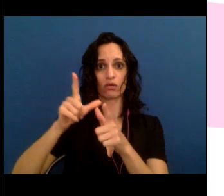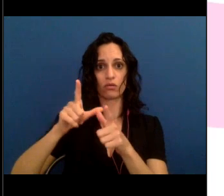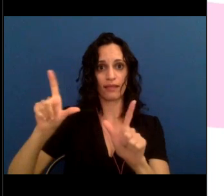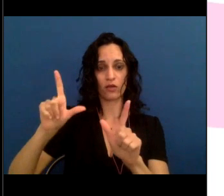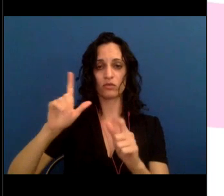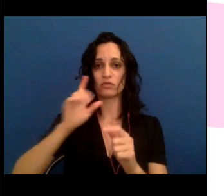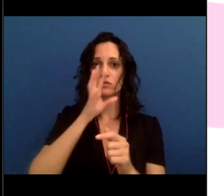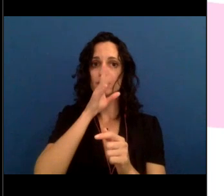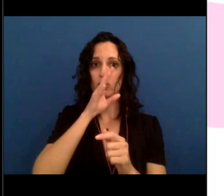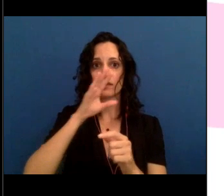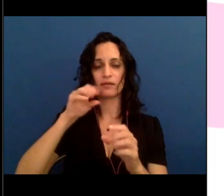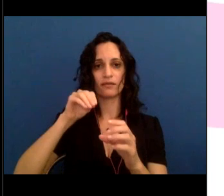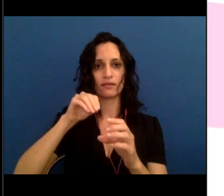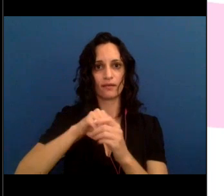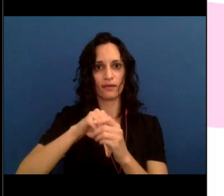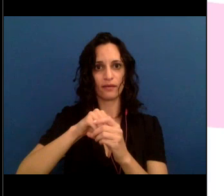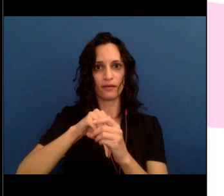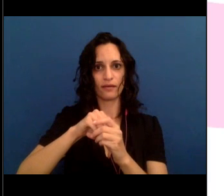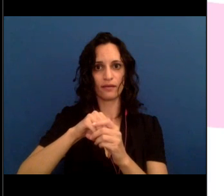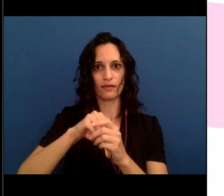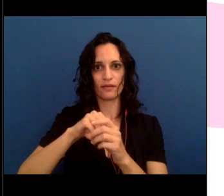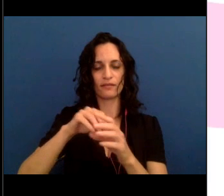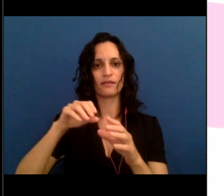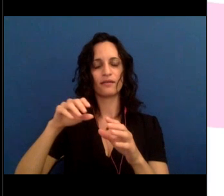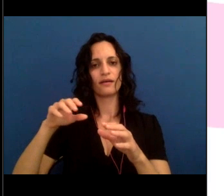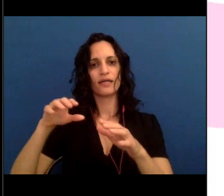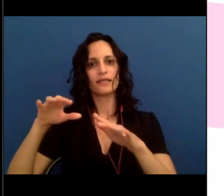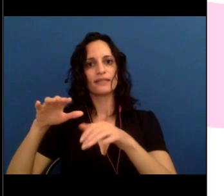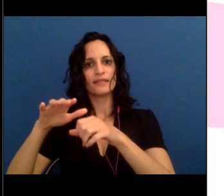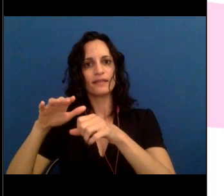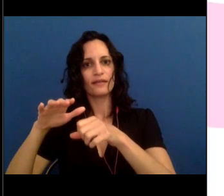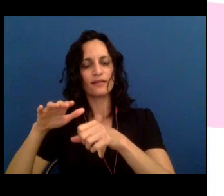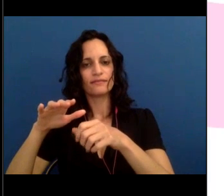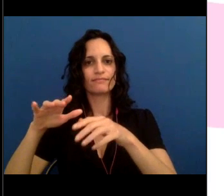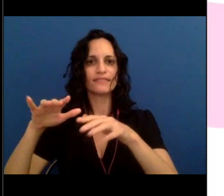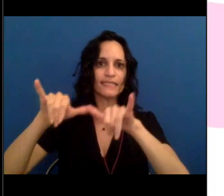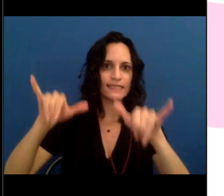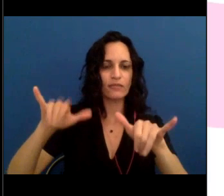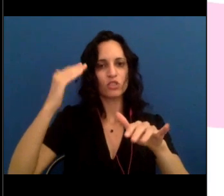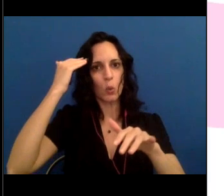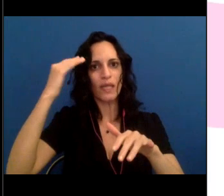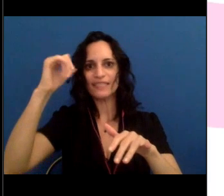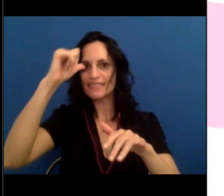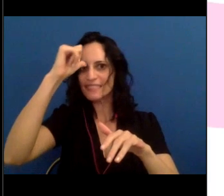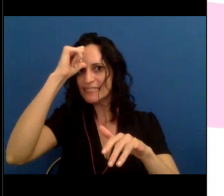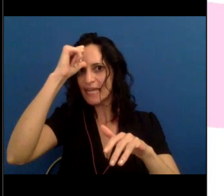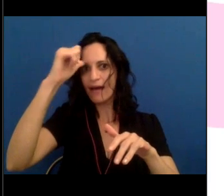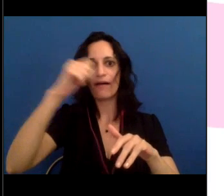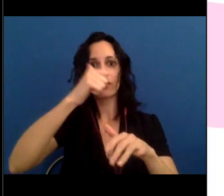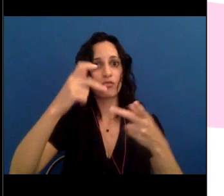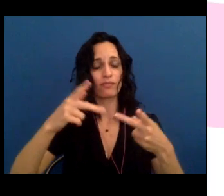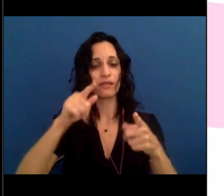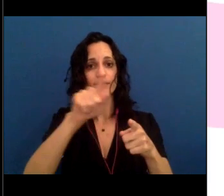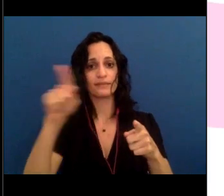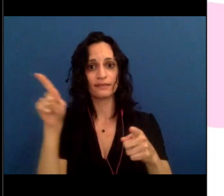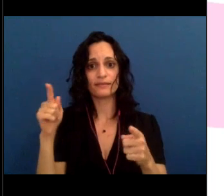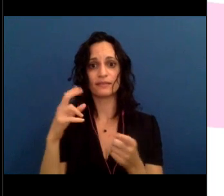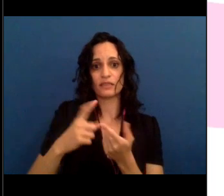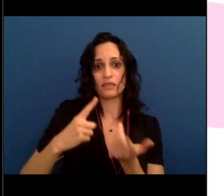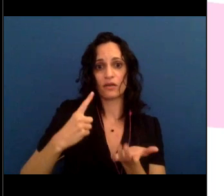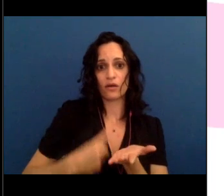the liturgical systems of what is now known as India, among other places, he argued that the vowel system specifically